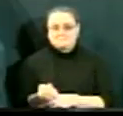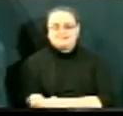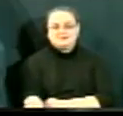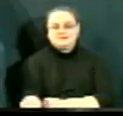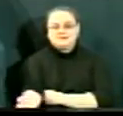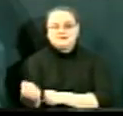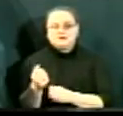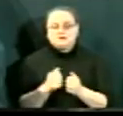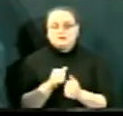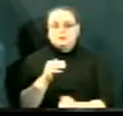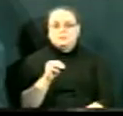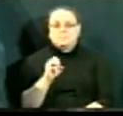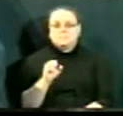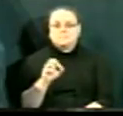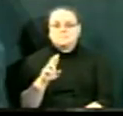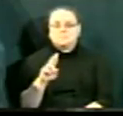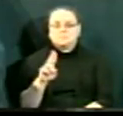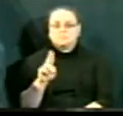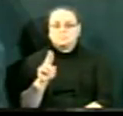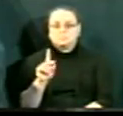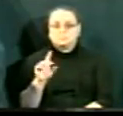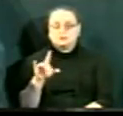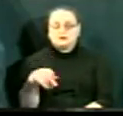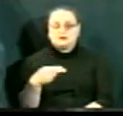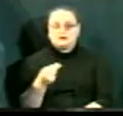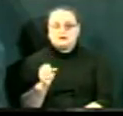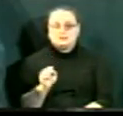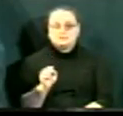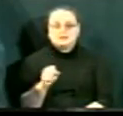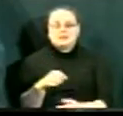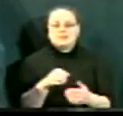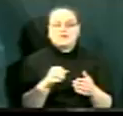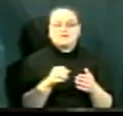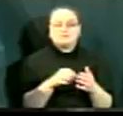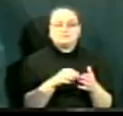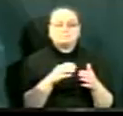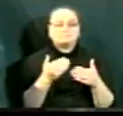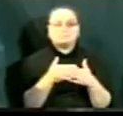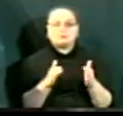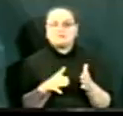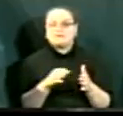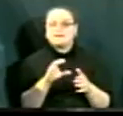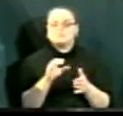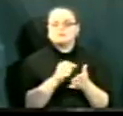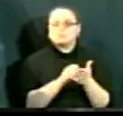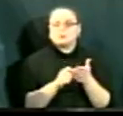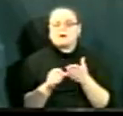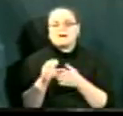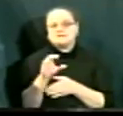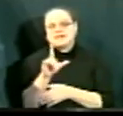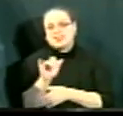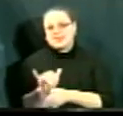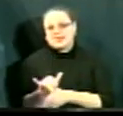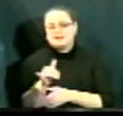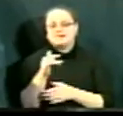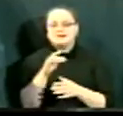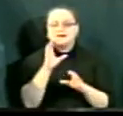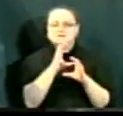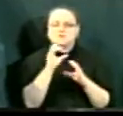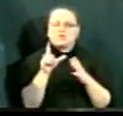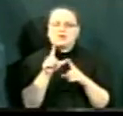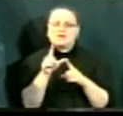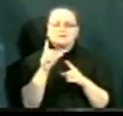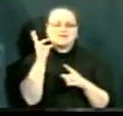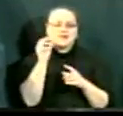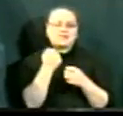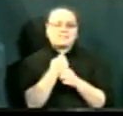With Ms. Rudolph's gentle guidance, I created with blocks, paint, crayons, and clay. I explored letters and the sounds that they made. I